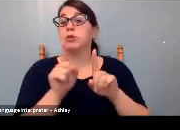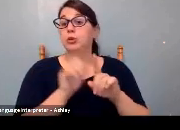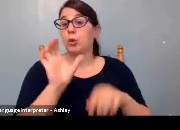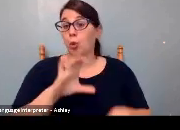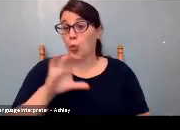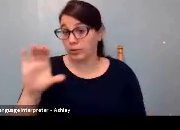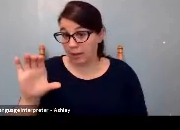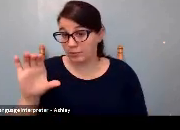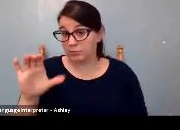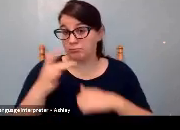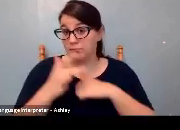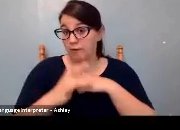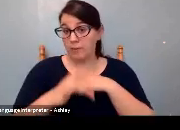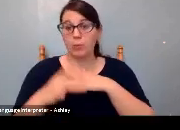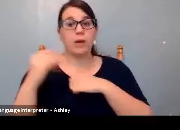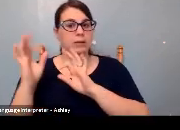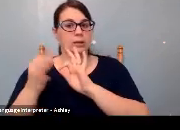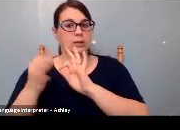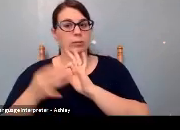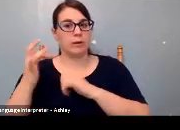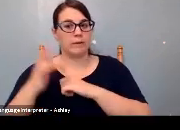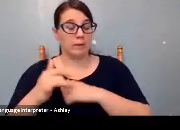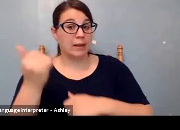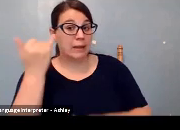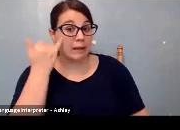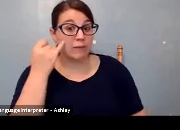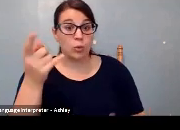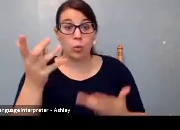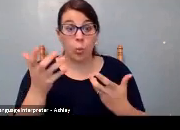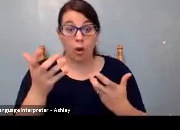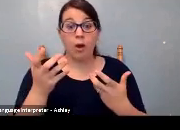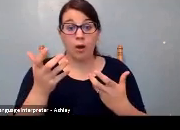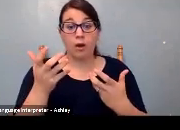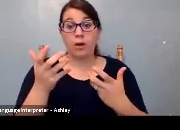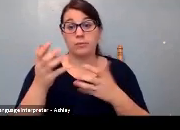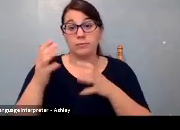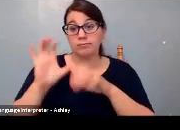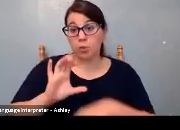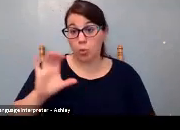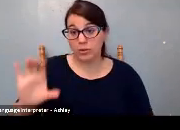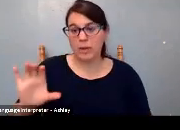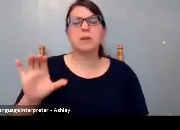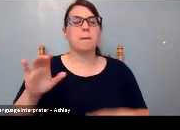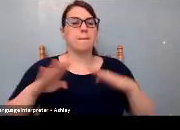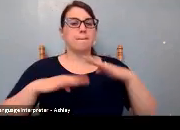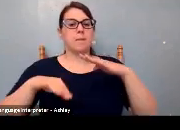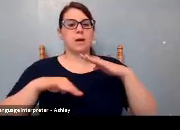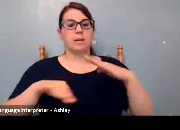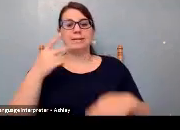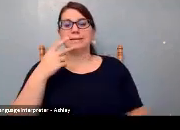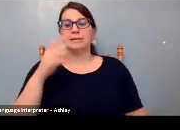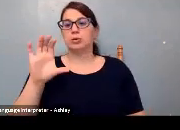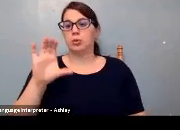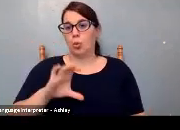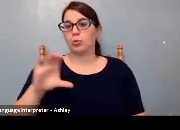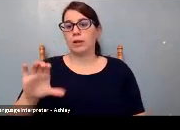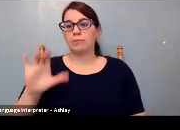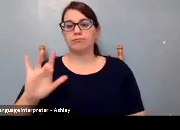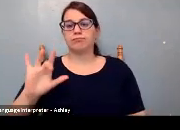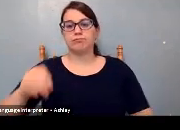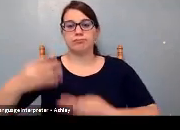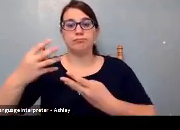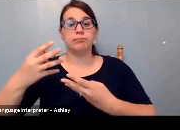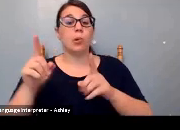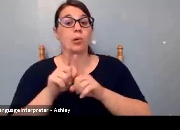captioning at the bottom of your screen. For the sign language interpreter, you can find the sign language interpreter's video